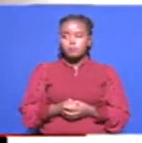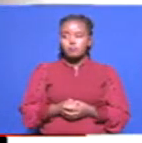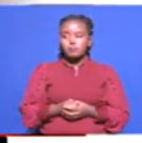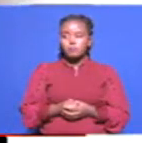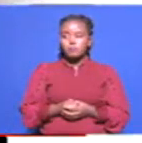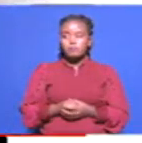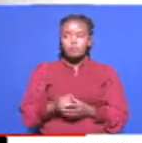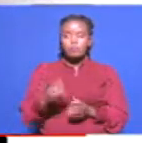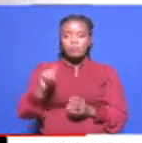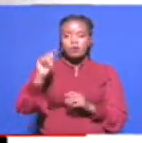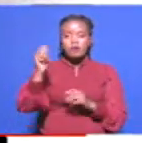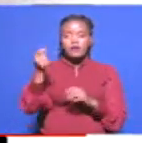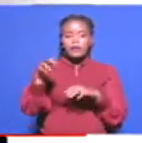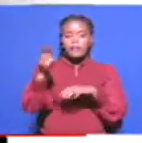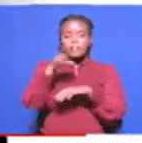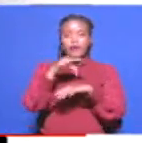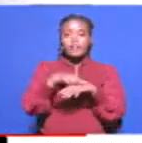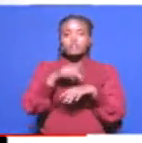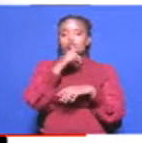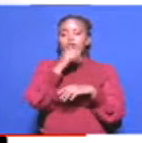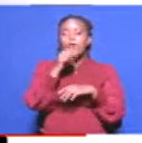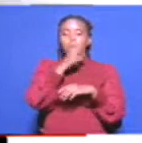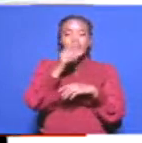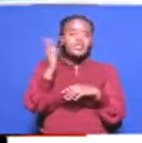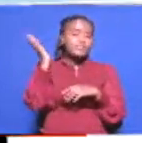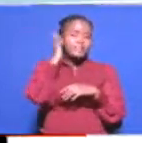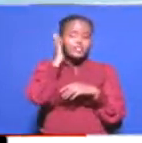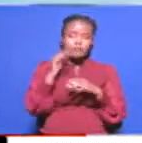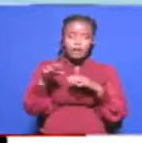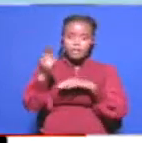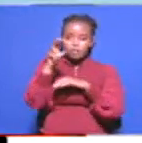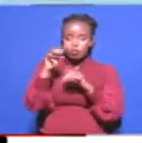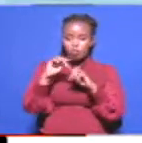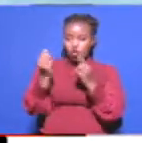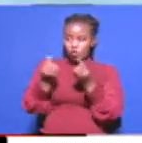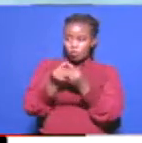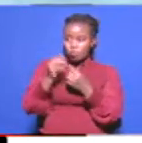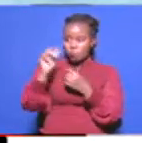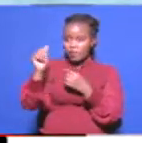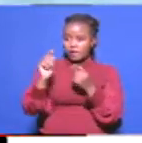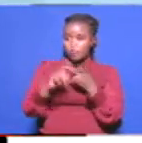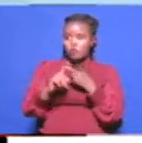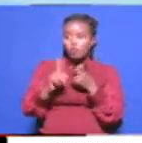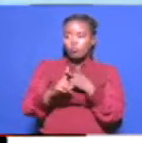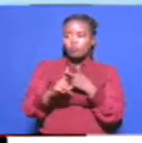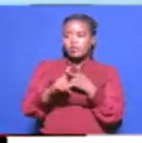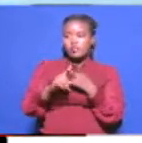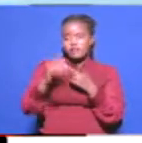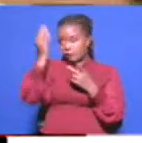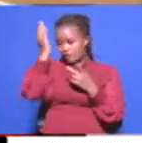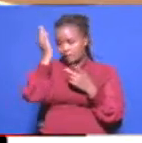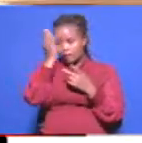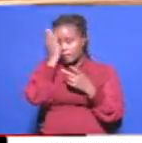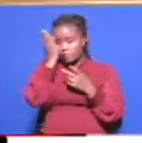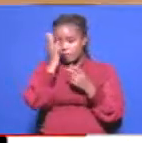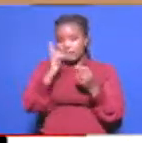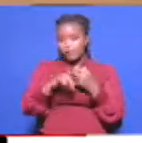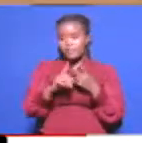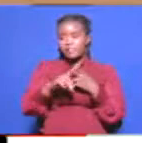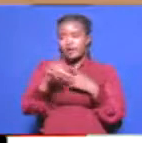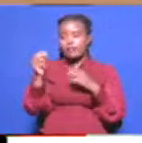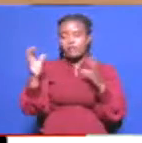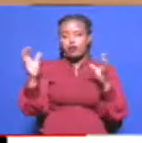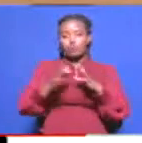Kenya National Men's Deaf Basketball Team are in Group A alongside Israel, United States, Argentina and Poland. Group B